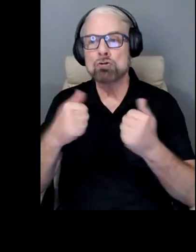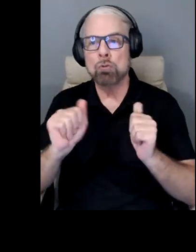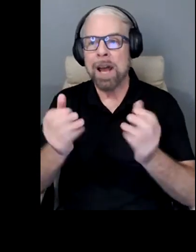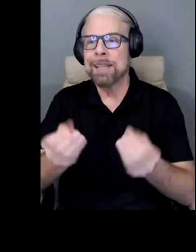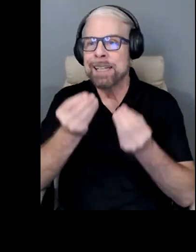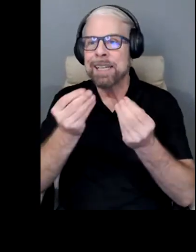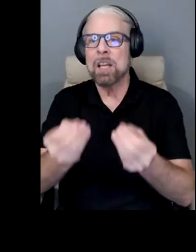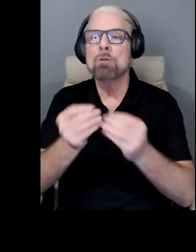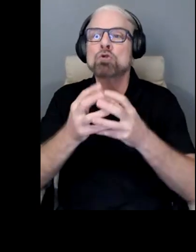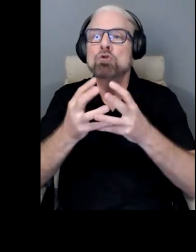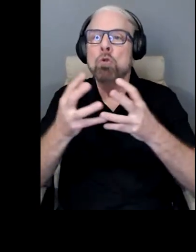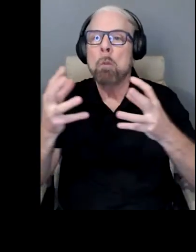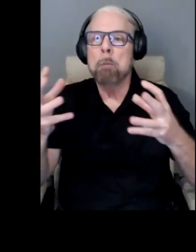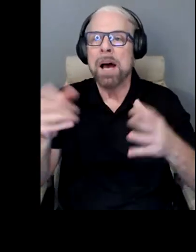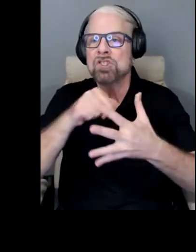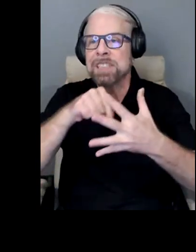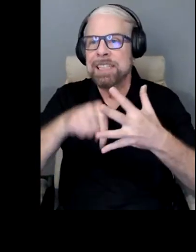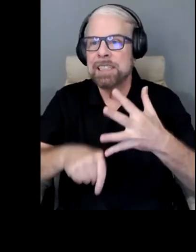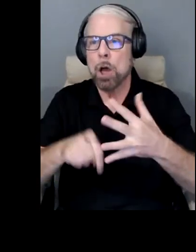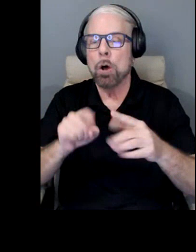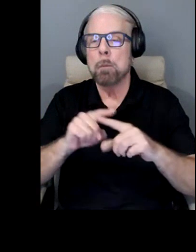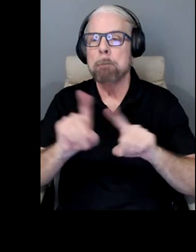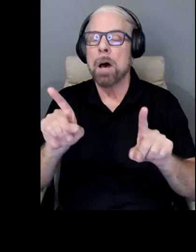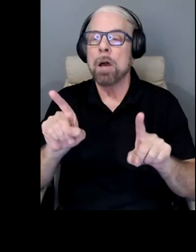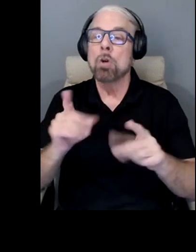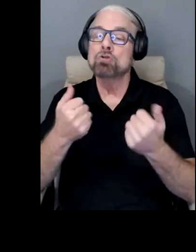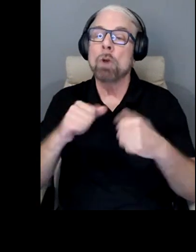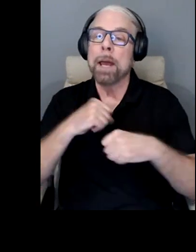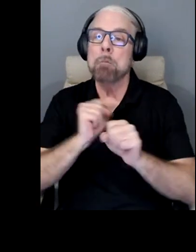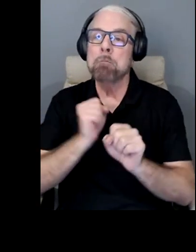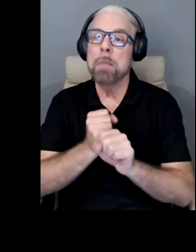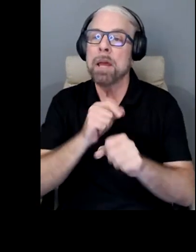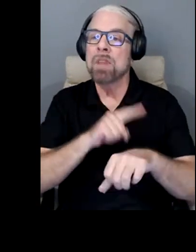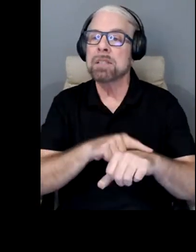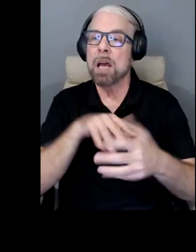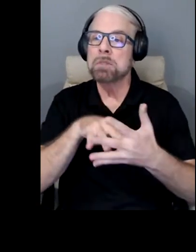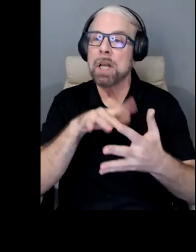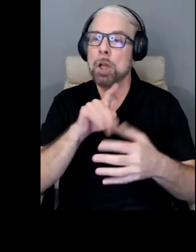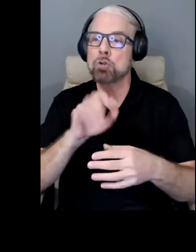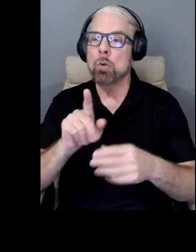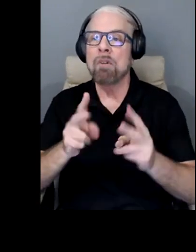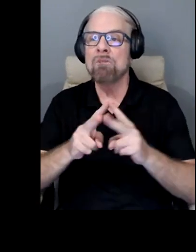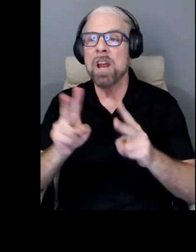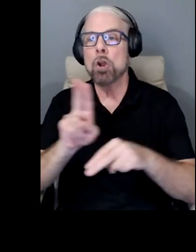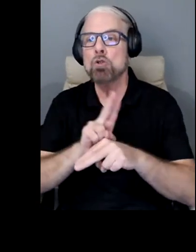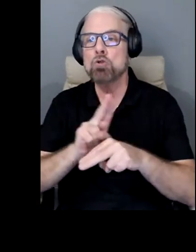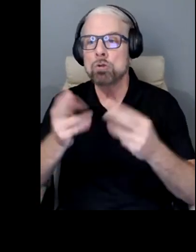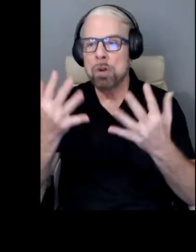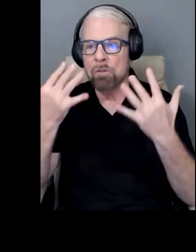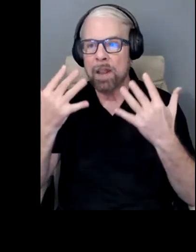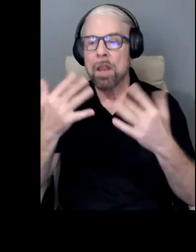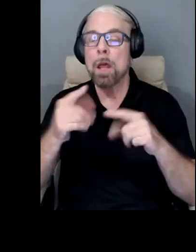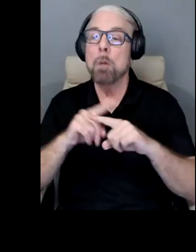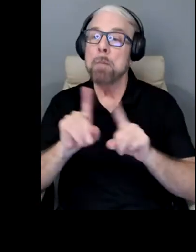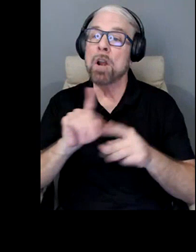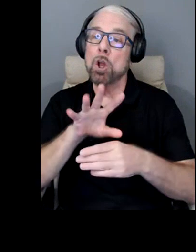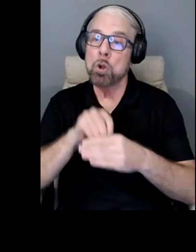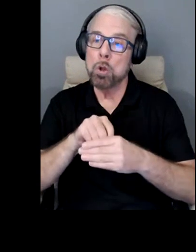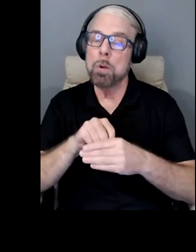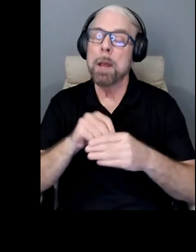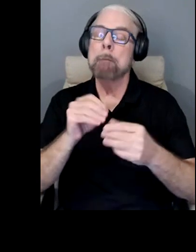detail. We've tried to make the time study tool as user-friendly as possible, and in doing so included a